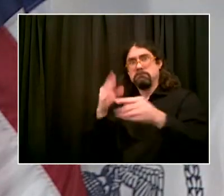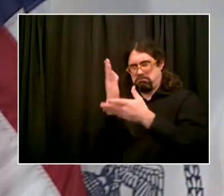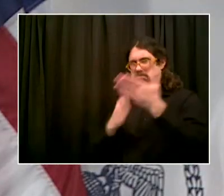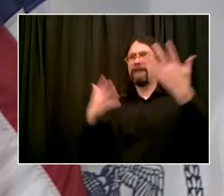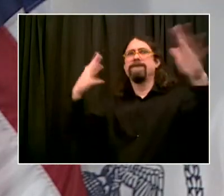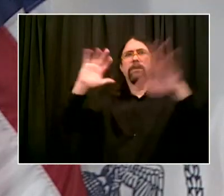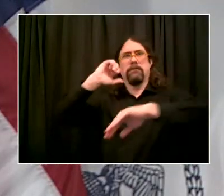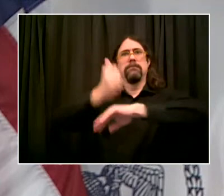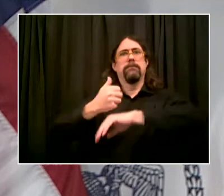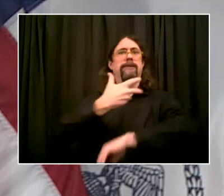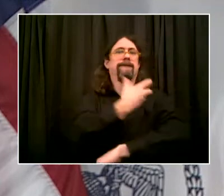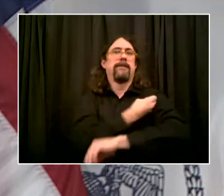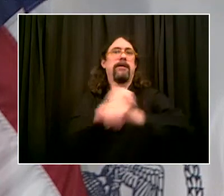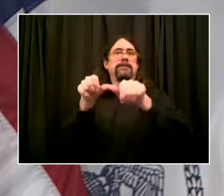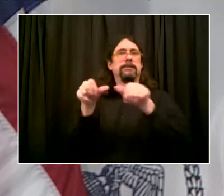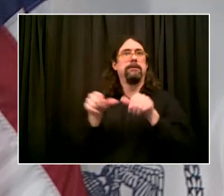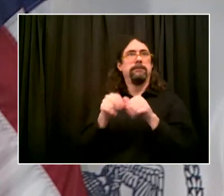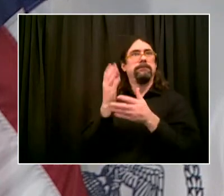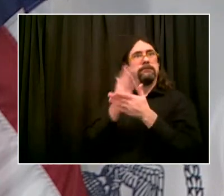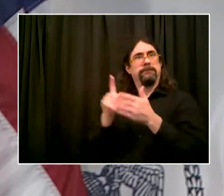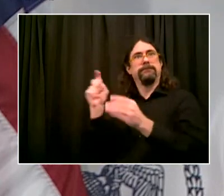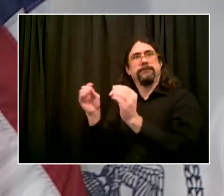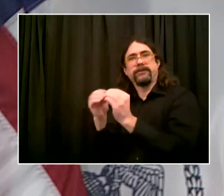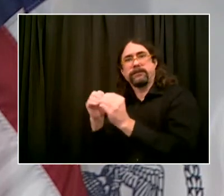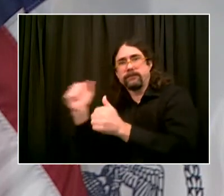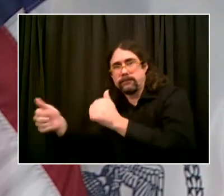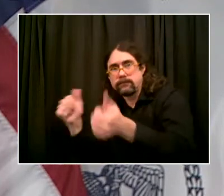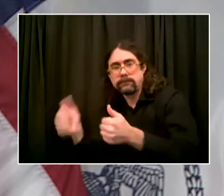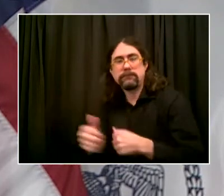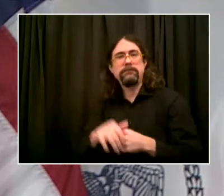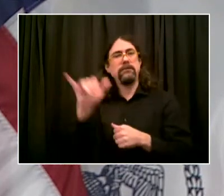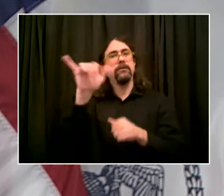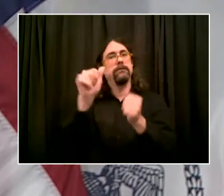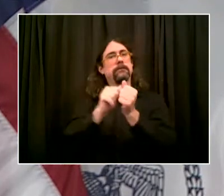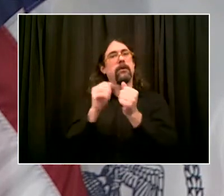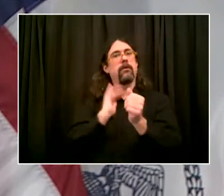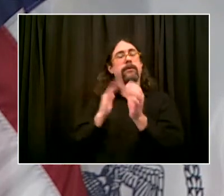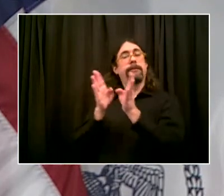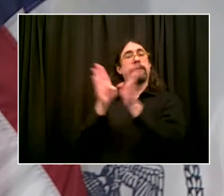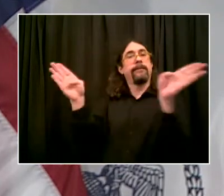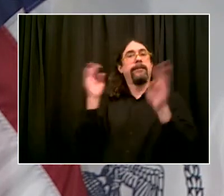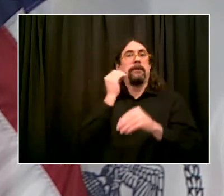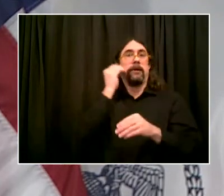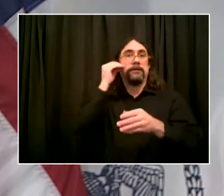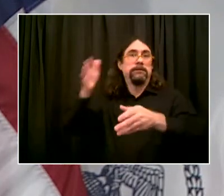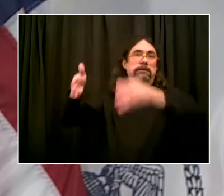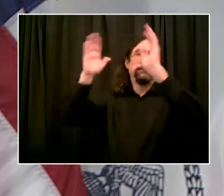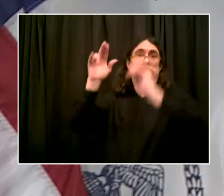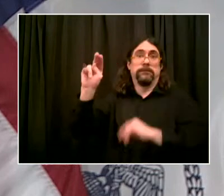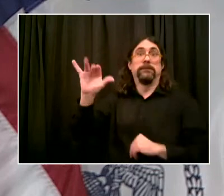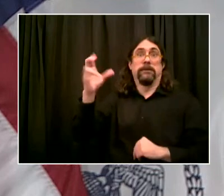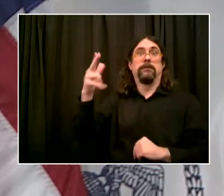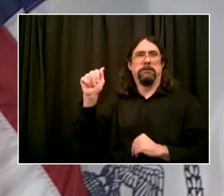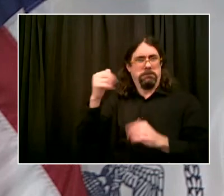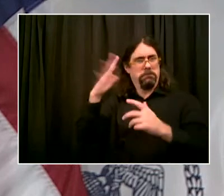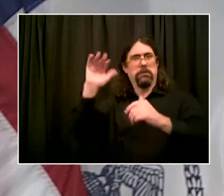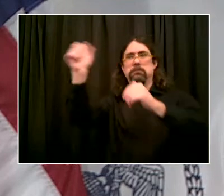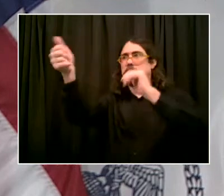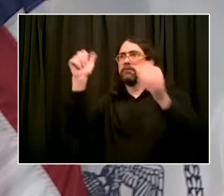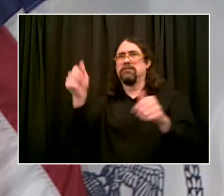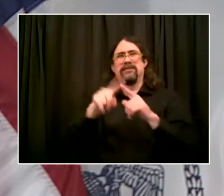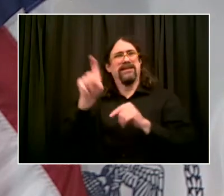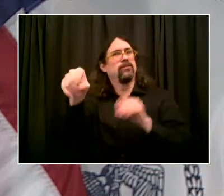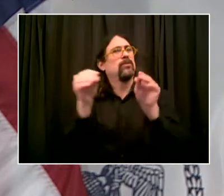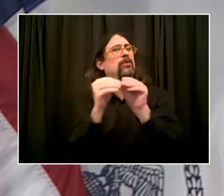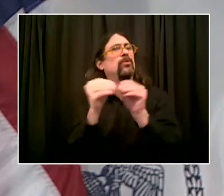that residents in the communities hardest hit will have more opportunity to make appointments. We'll create some novel ideas like